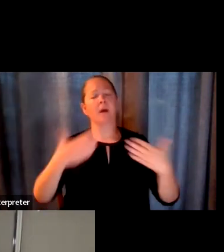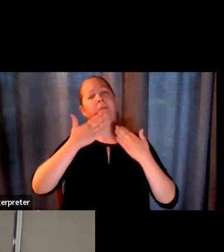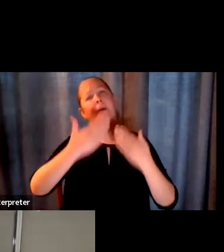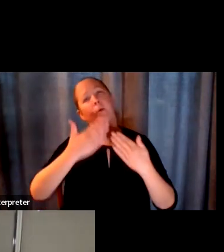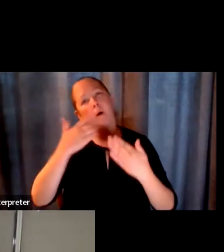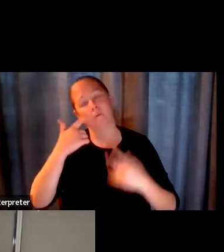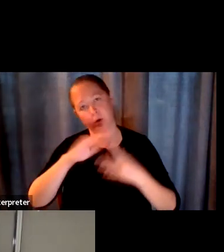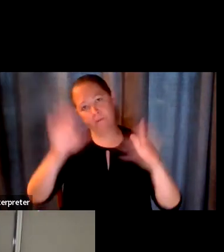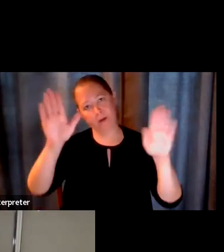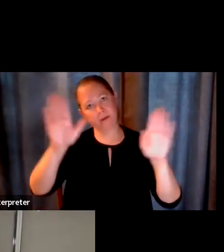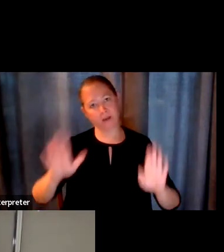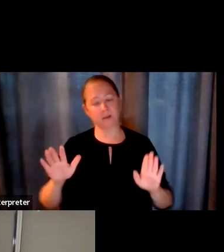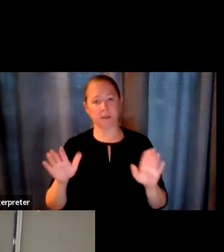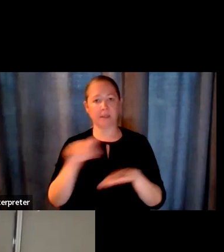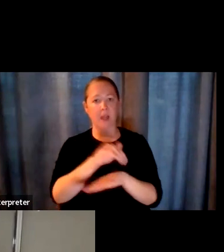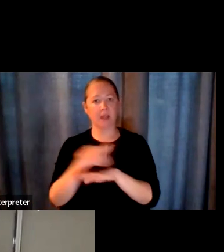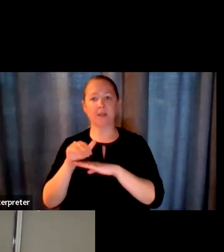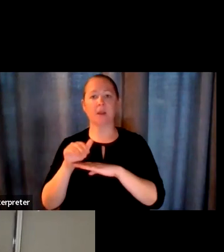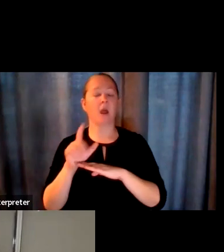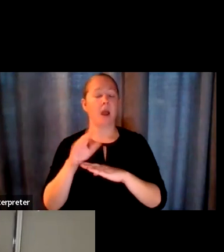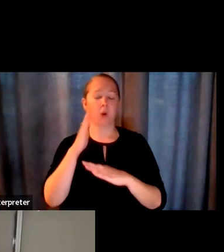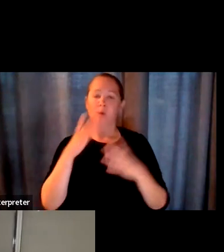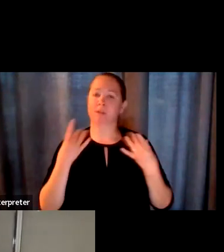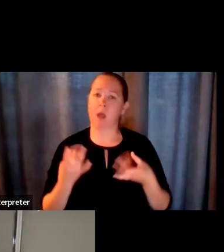I know it's tough. We're in this together. Be kind